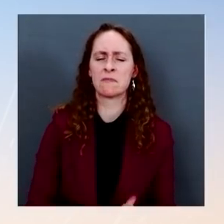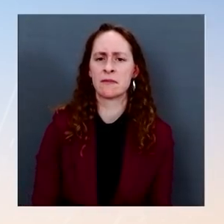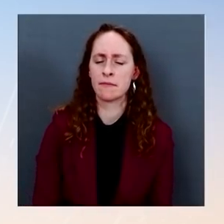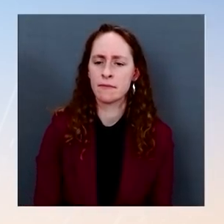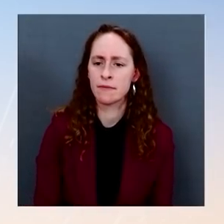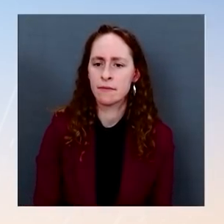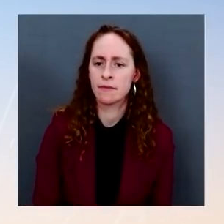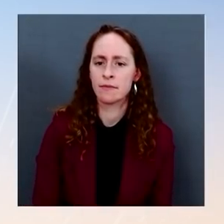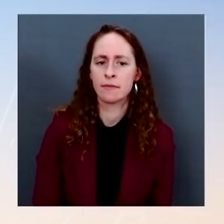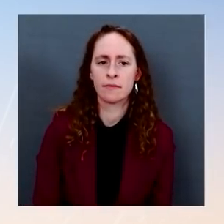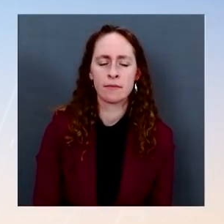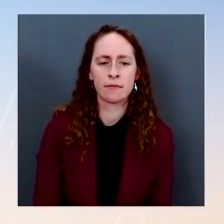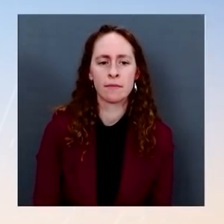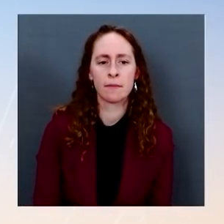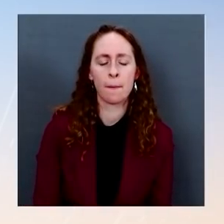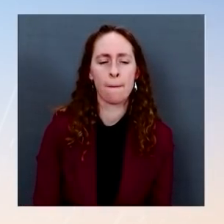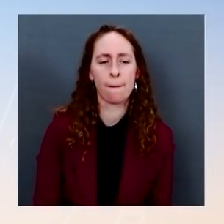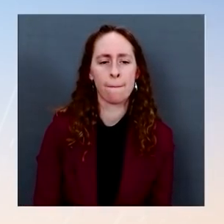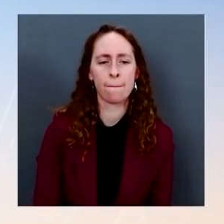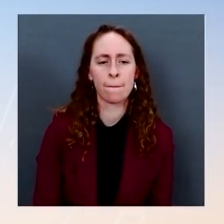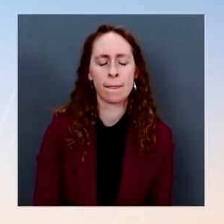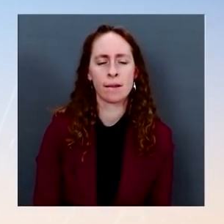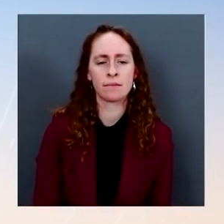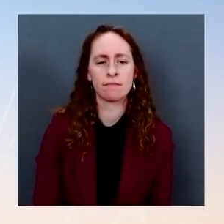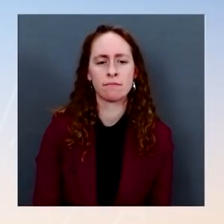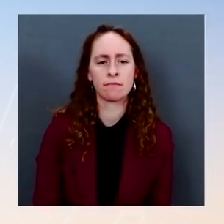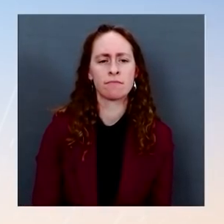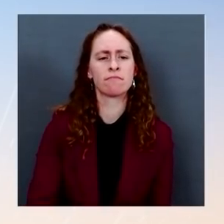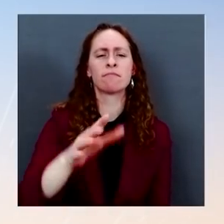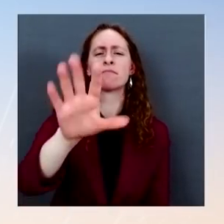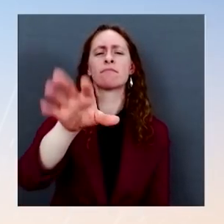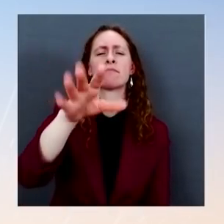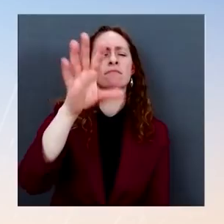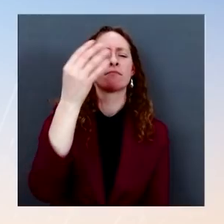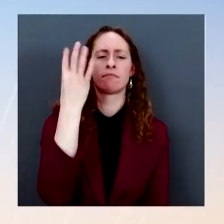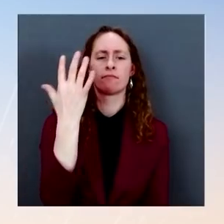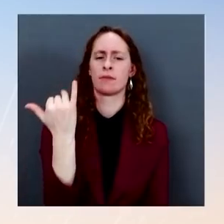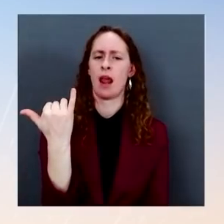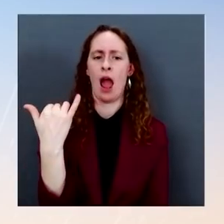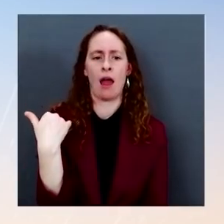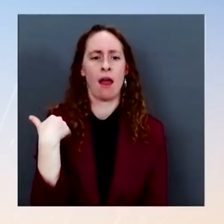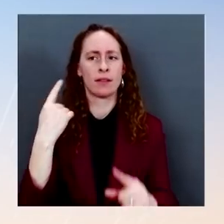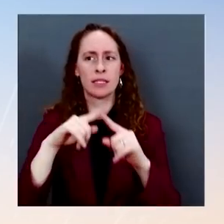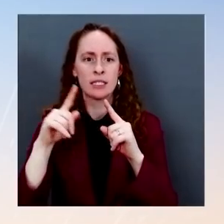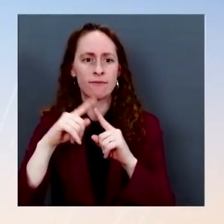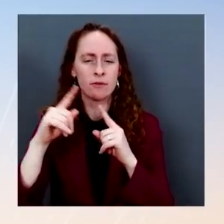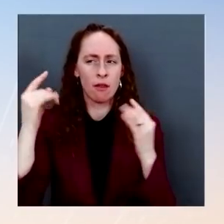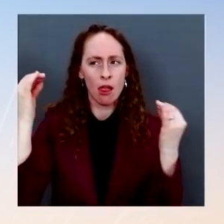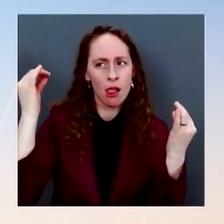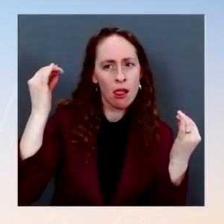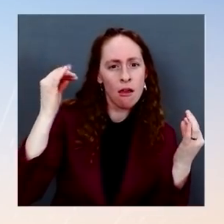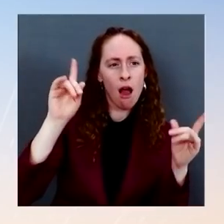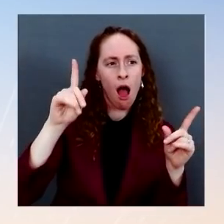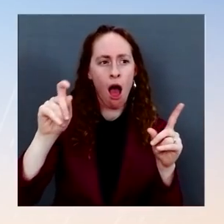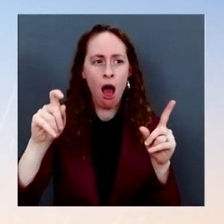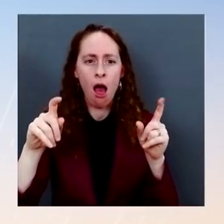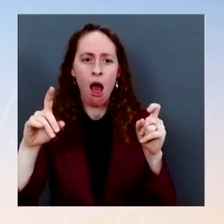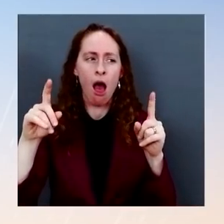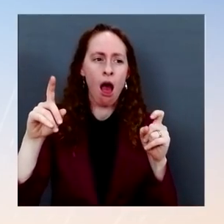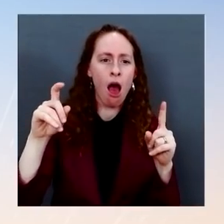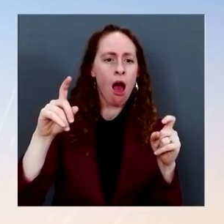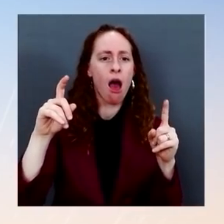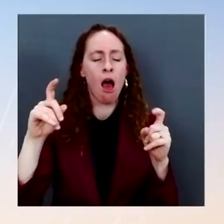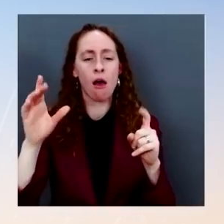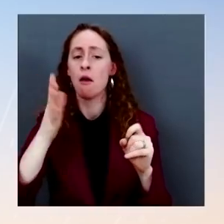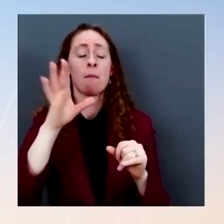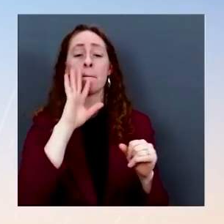there. We certainly understand that. But the fact remains that we only have 50 votes in the Senate. That has not changed. You need all of those